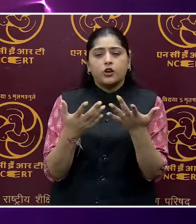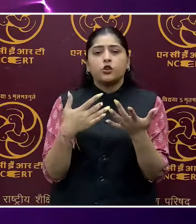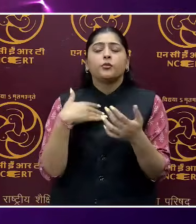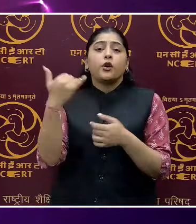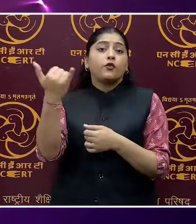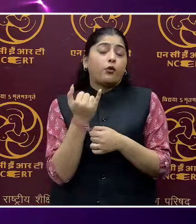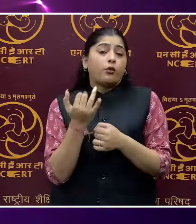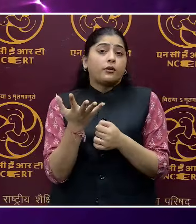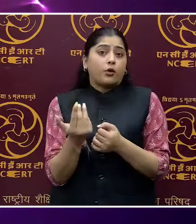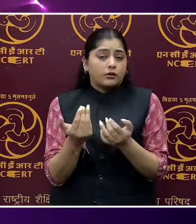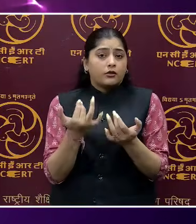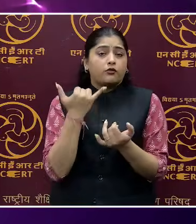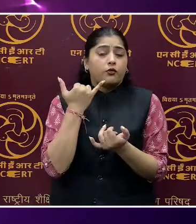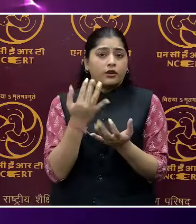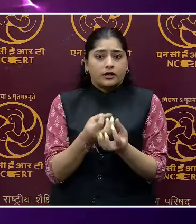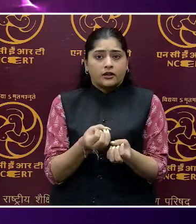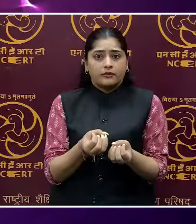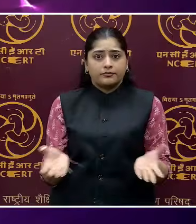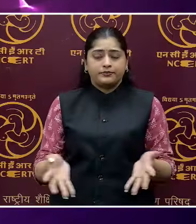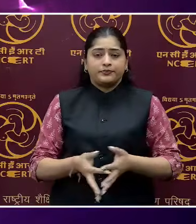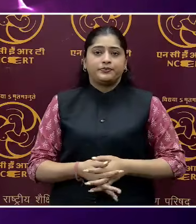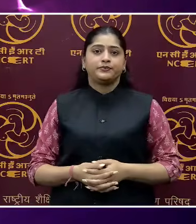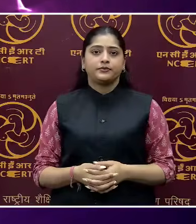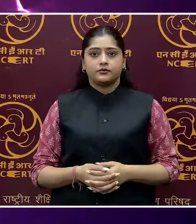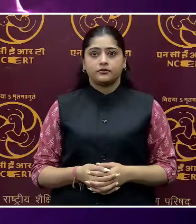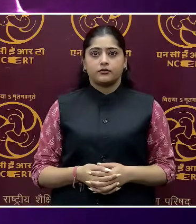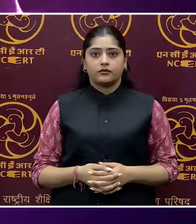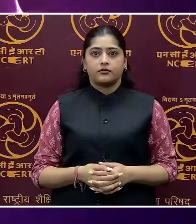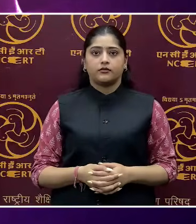number which is flashing on your screen, and that is